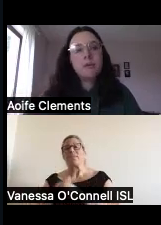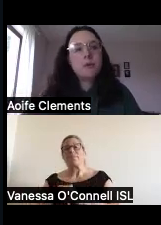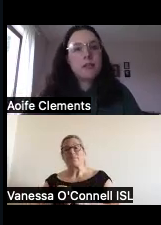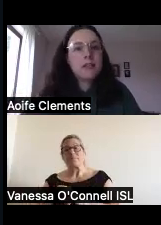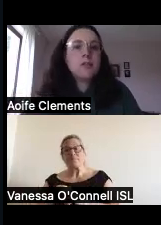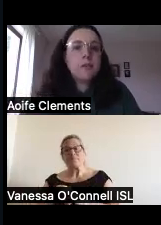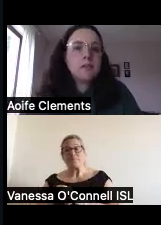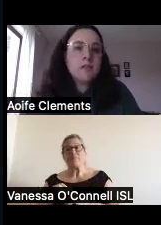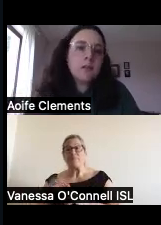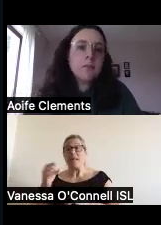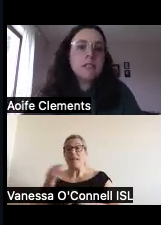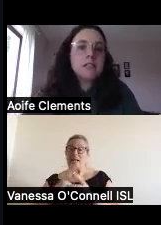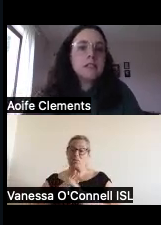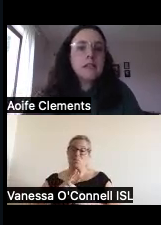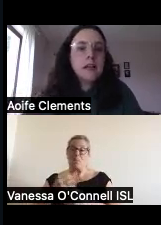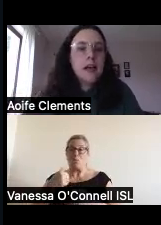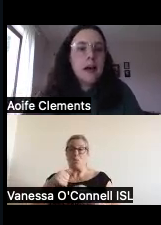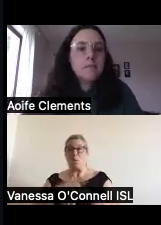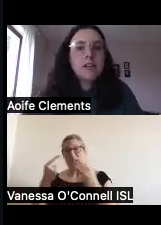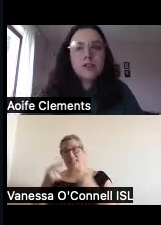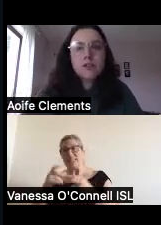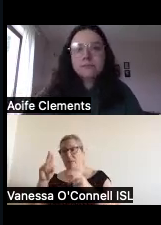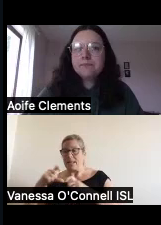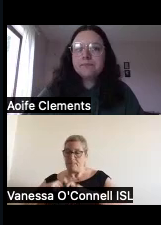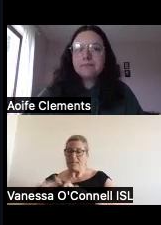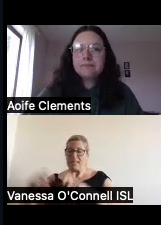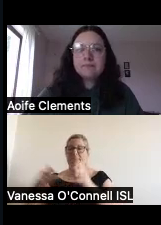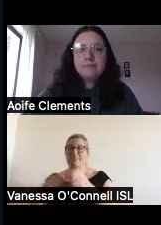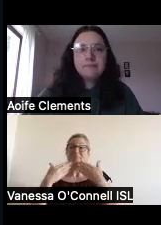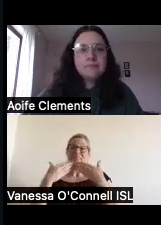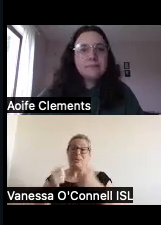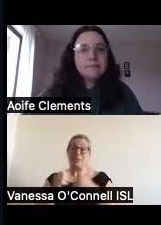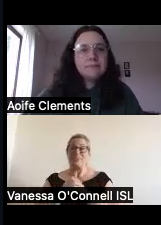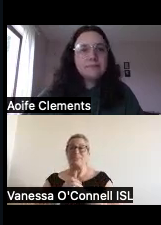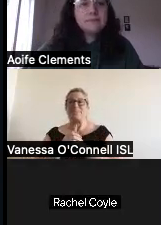get women to where you need them to be, so then it can be maintained. Thank you.